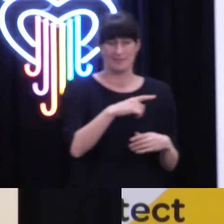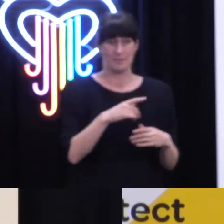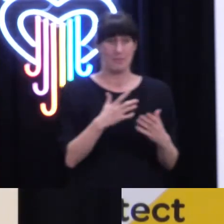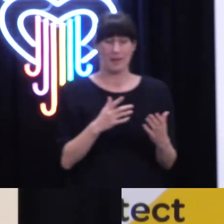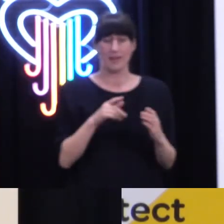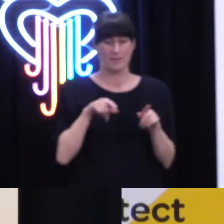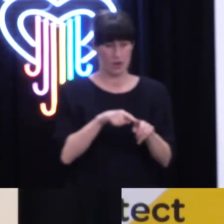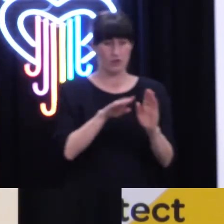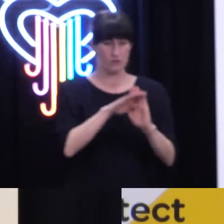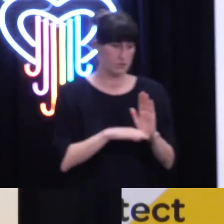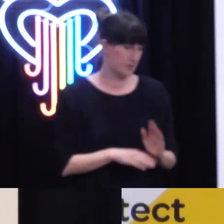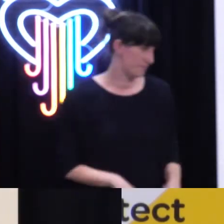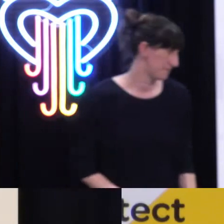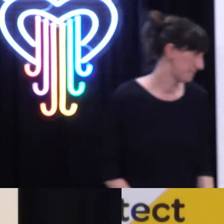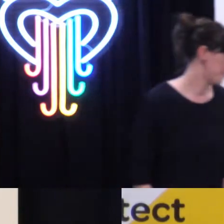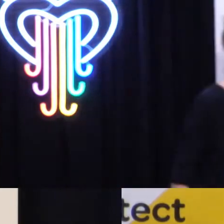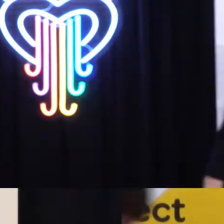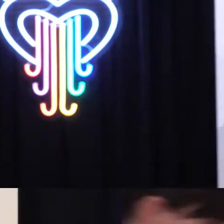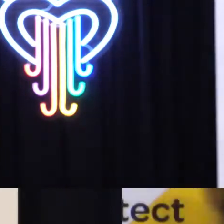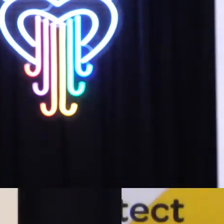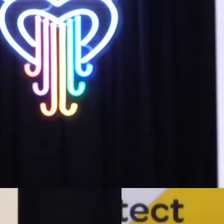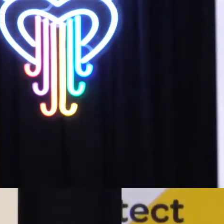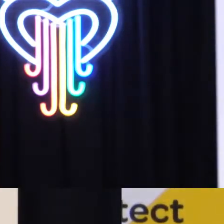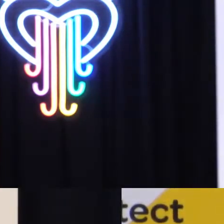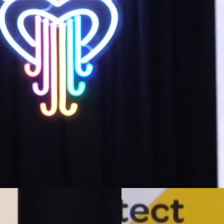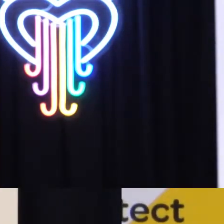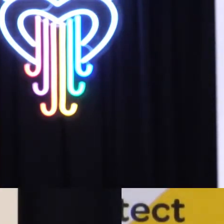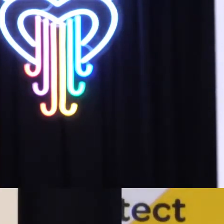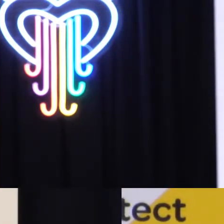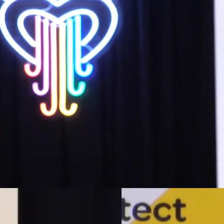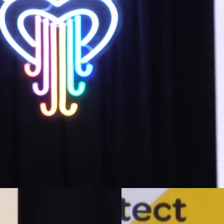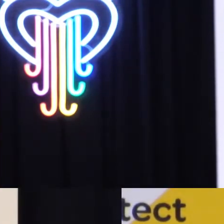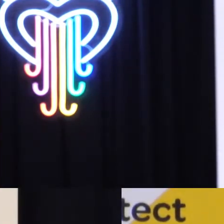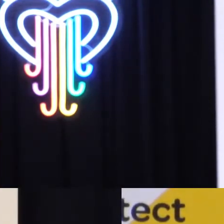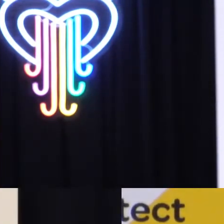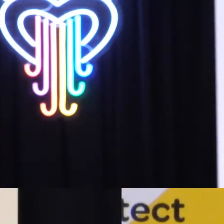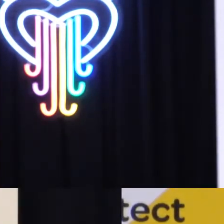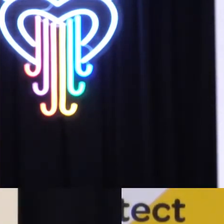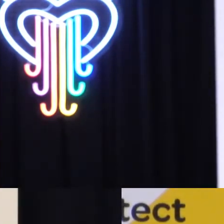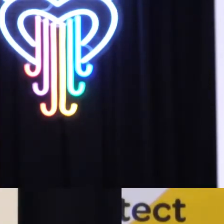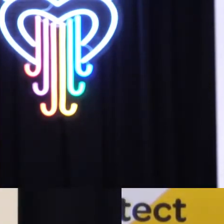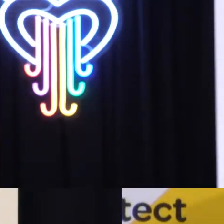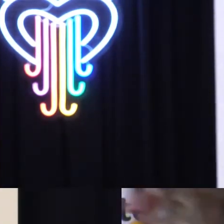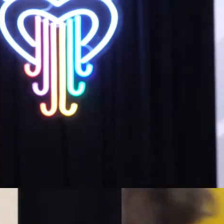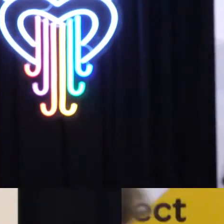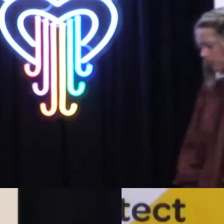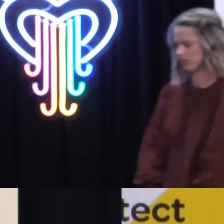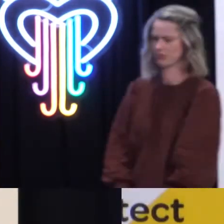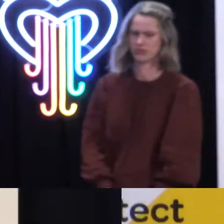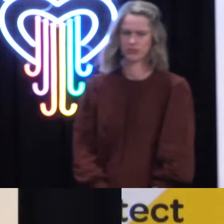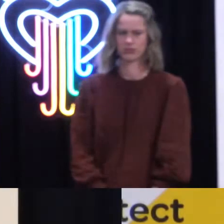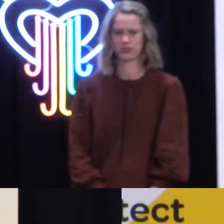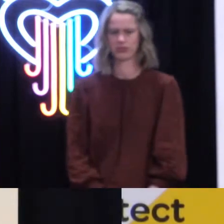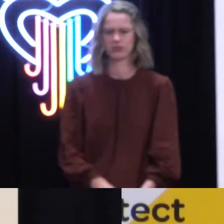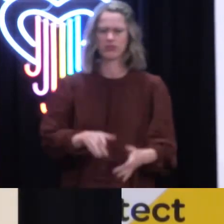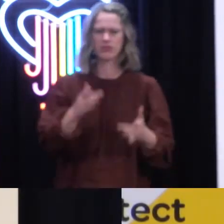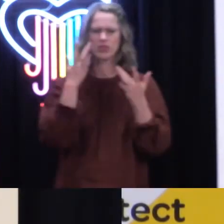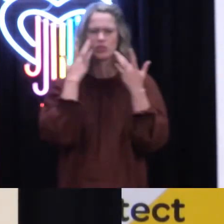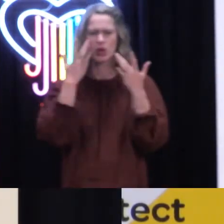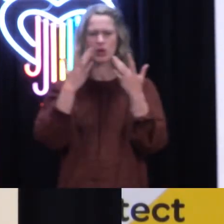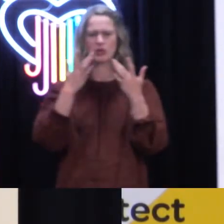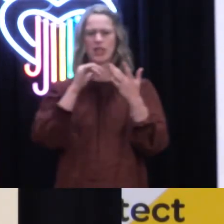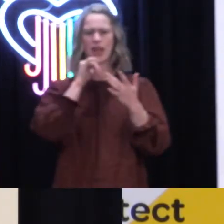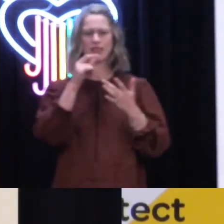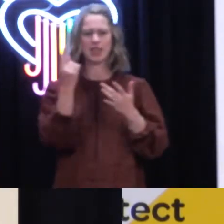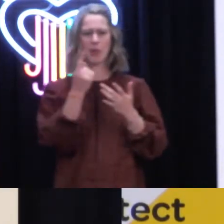shouldn't have. Wouldn't it show you that it would be better to have evidence of a negative test rather than just evidence of a test from tonight? Well, of course,